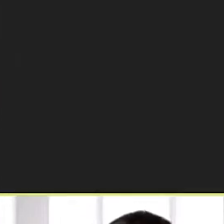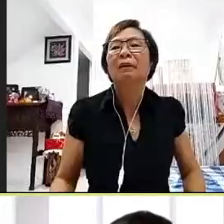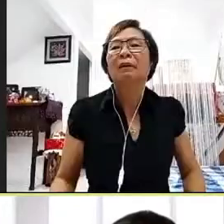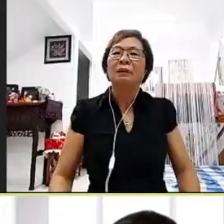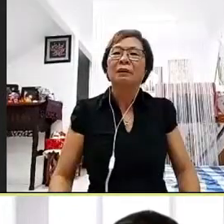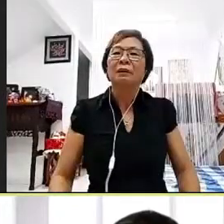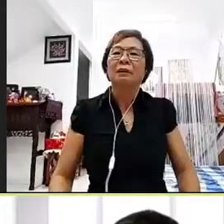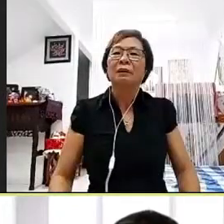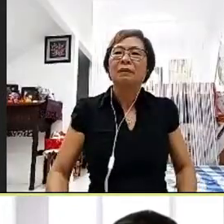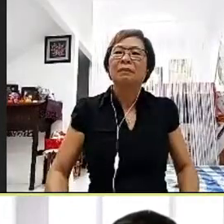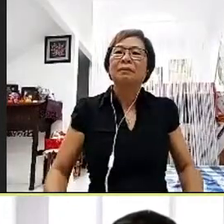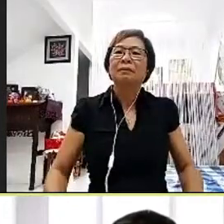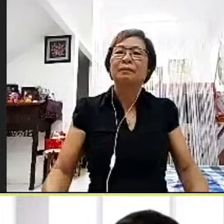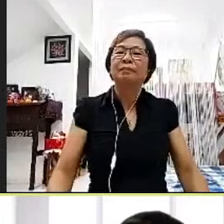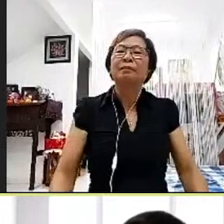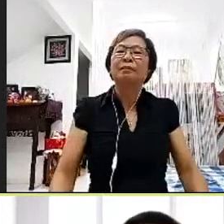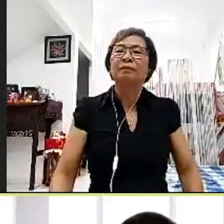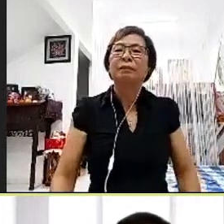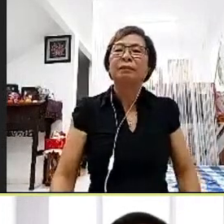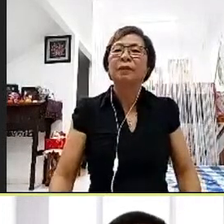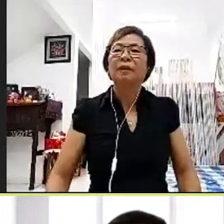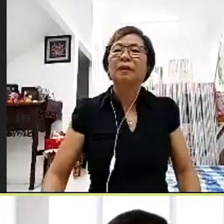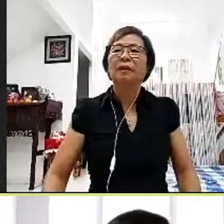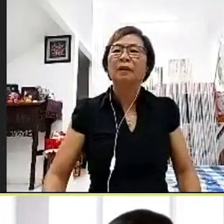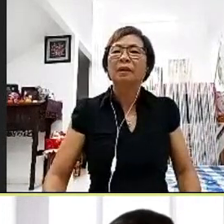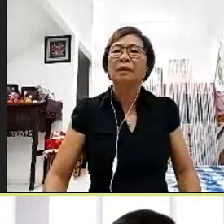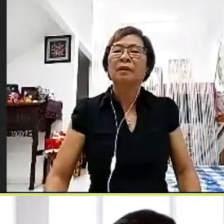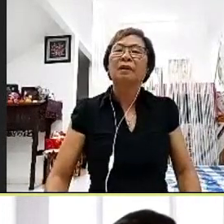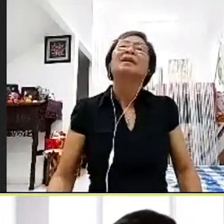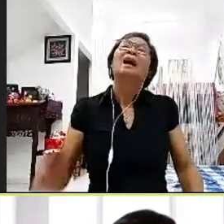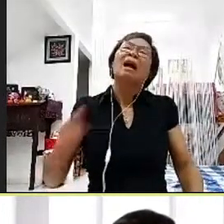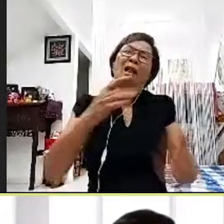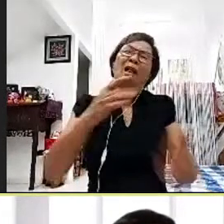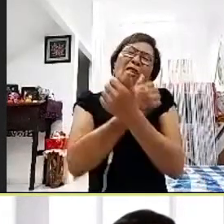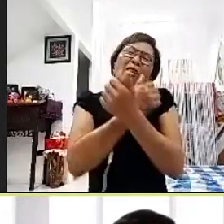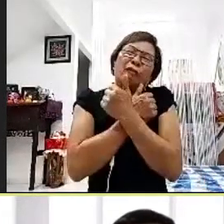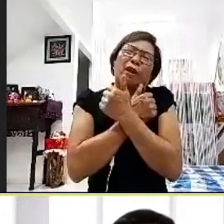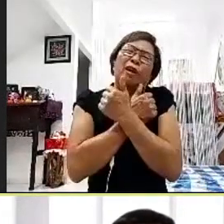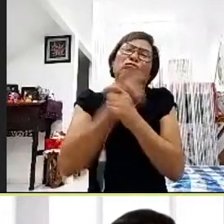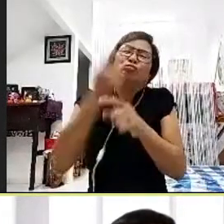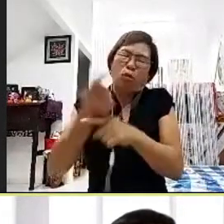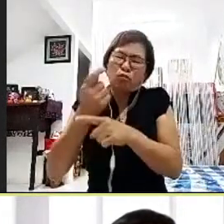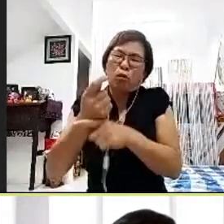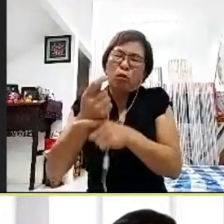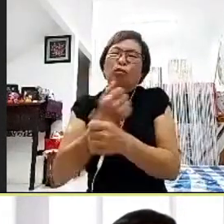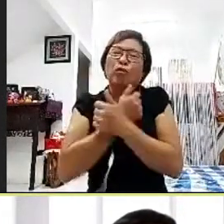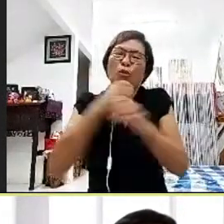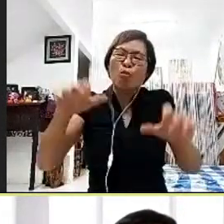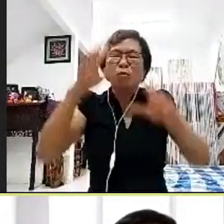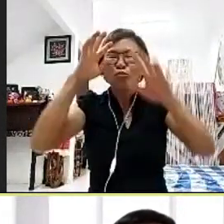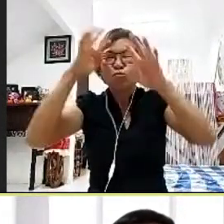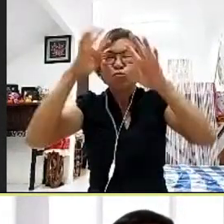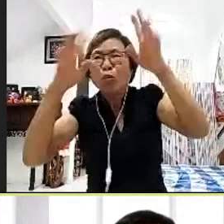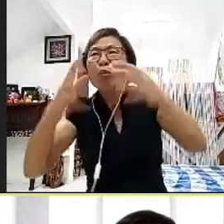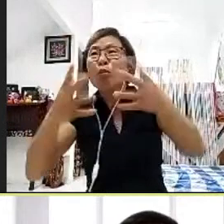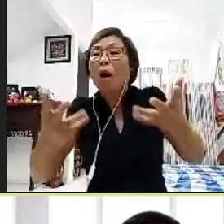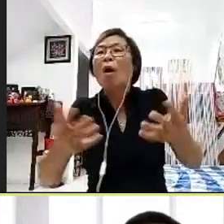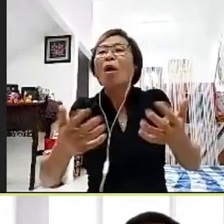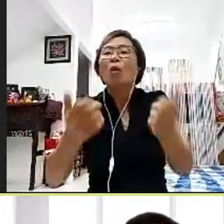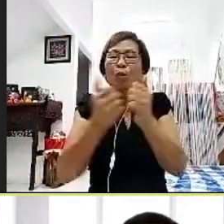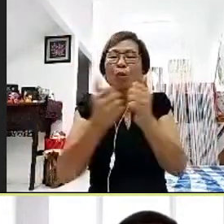wishing. Basically, it's a loving kindness practice. It's just that we do it in a creative way with the butterfly